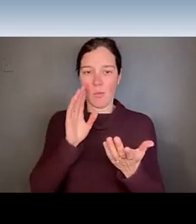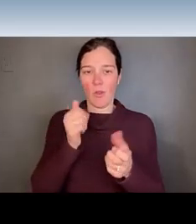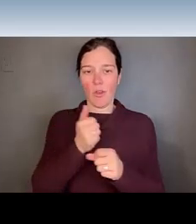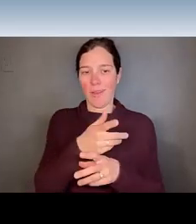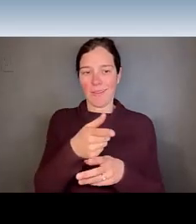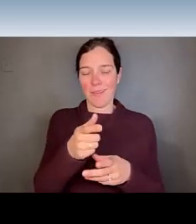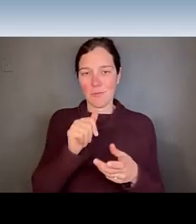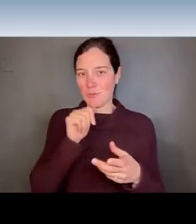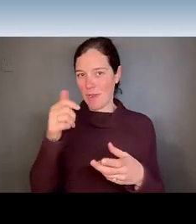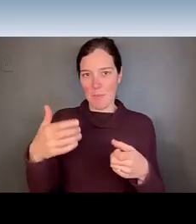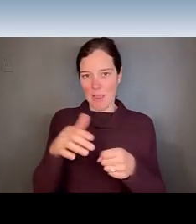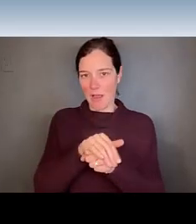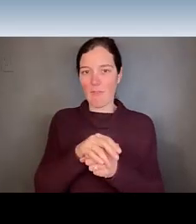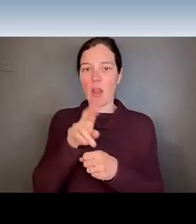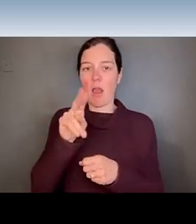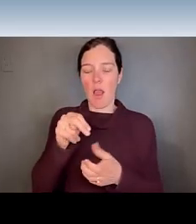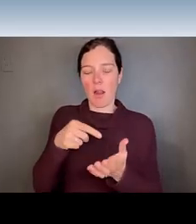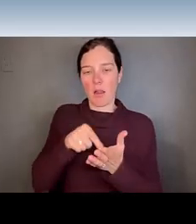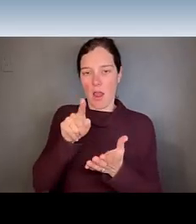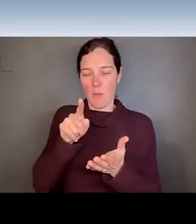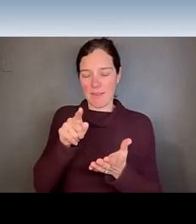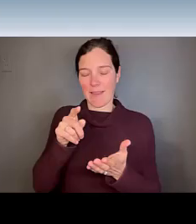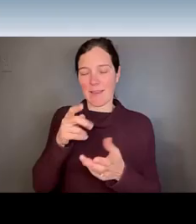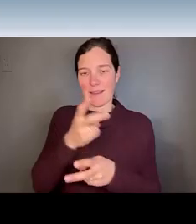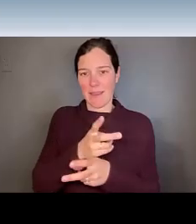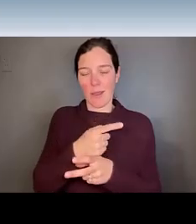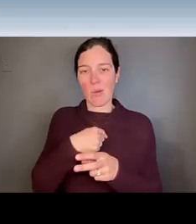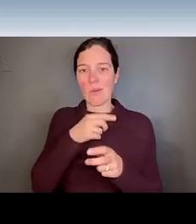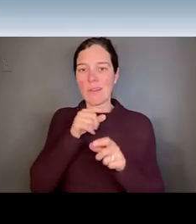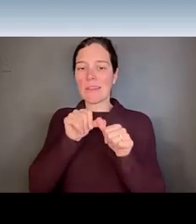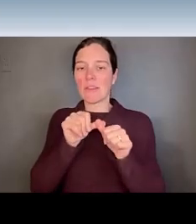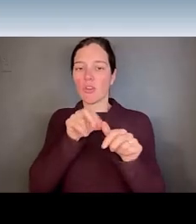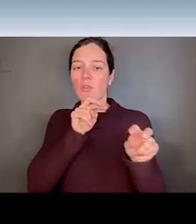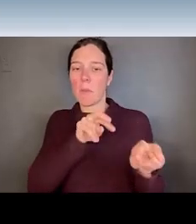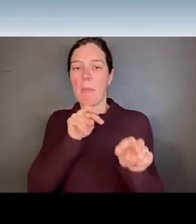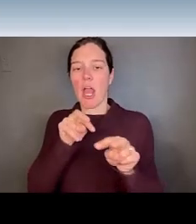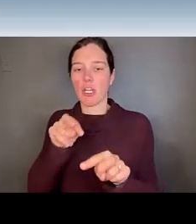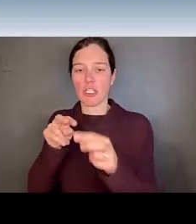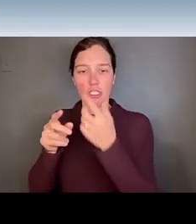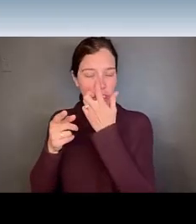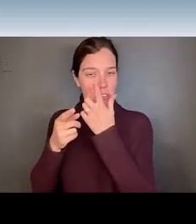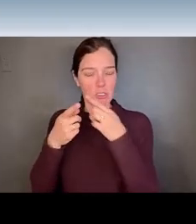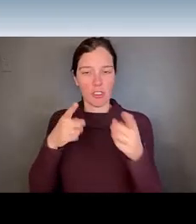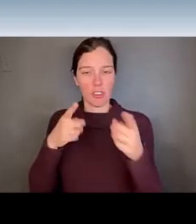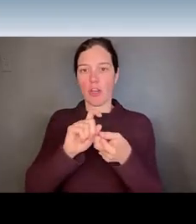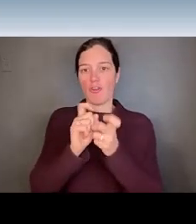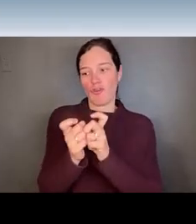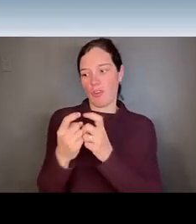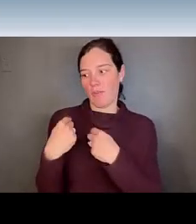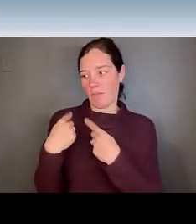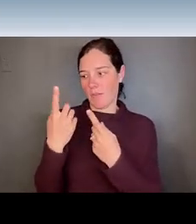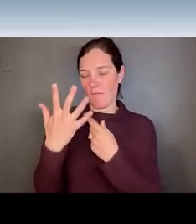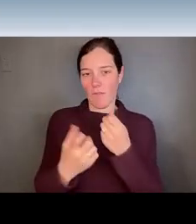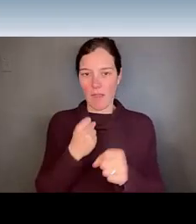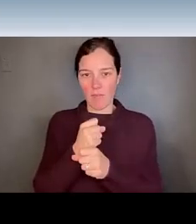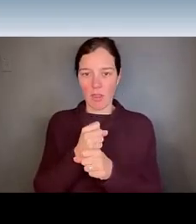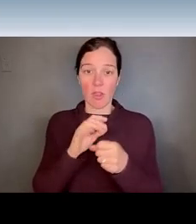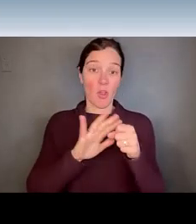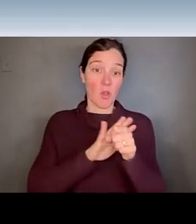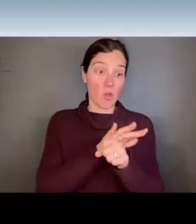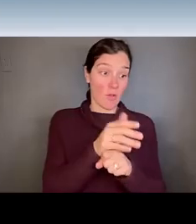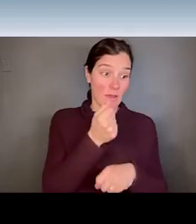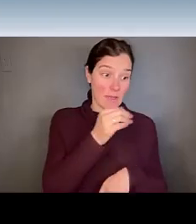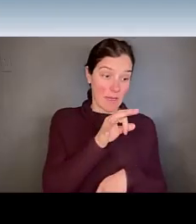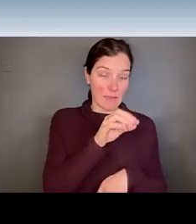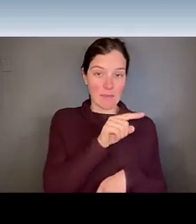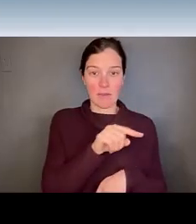coverage. Uncompensated care is something we continue to monitor throughout the various shifts that have occurred over the previous 5 years, from COVID-19